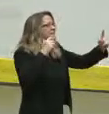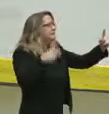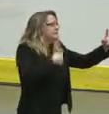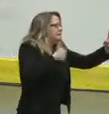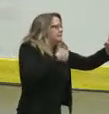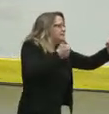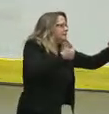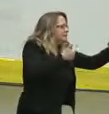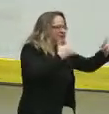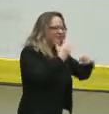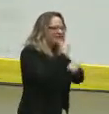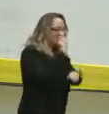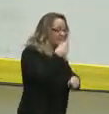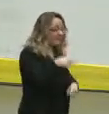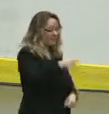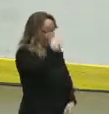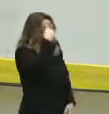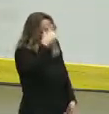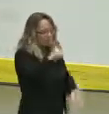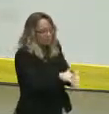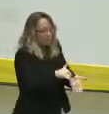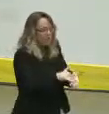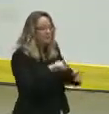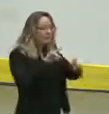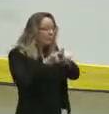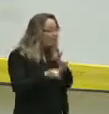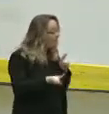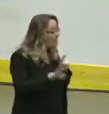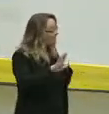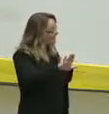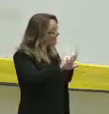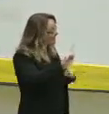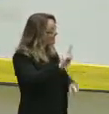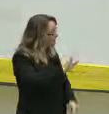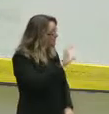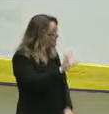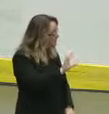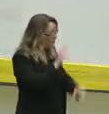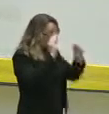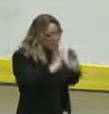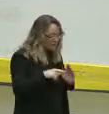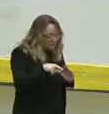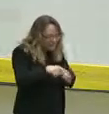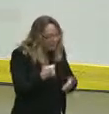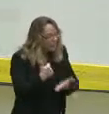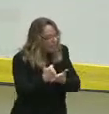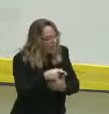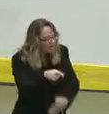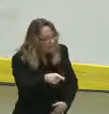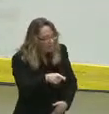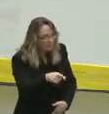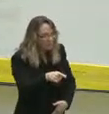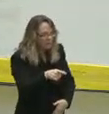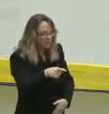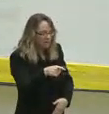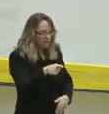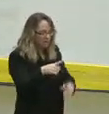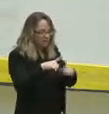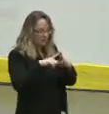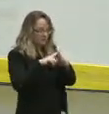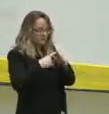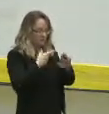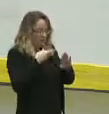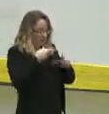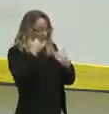and his UC professors were there to help. And from this day forward, he will be recognized as a